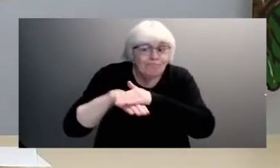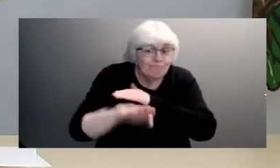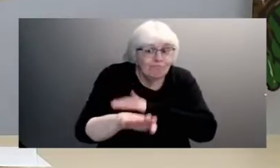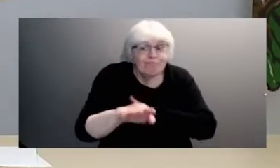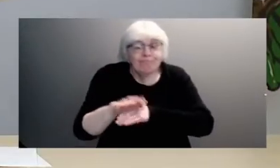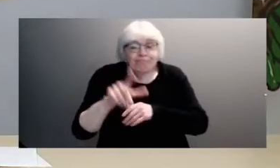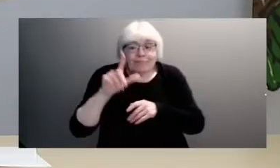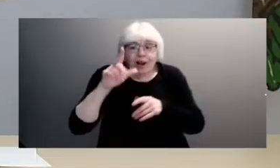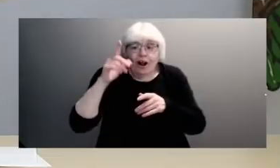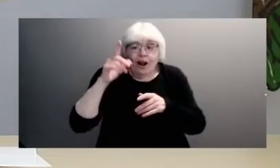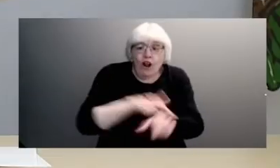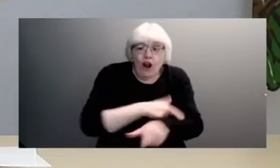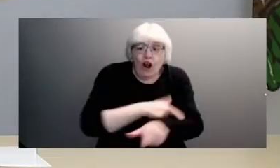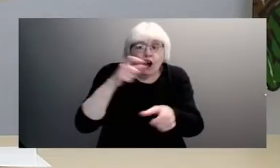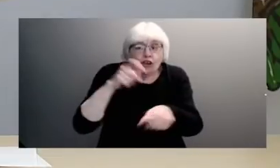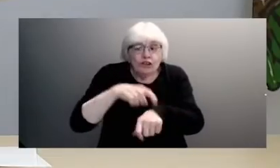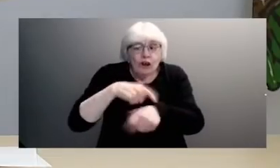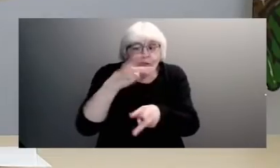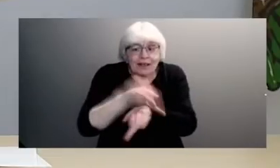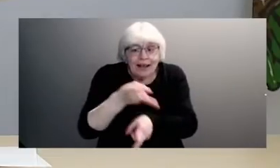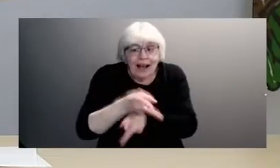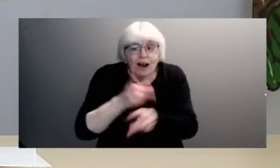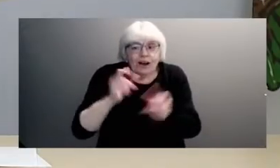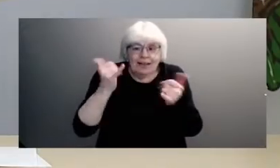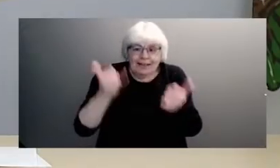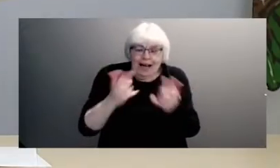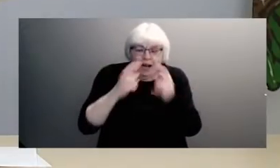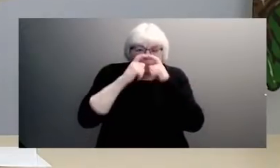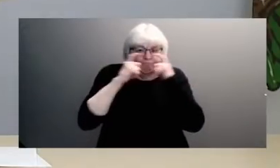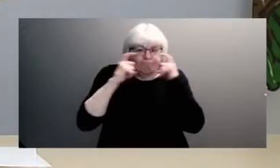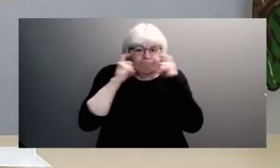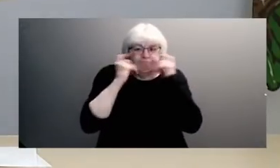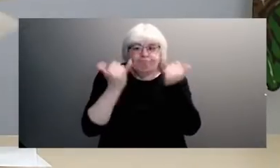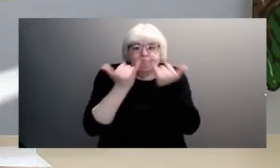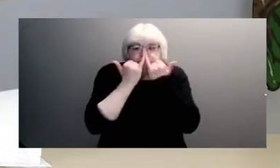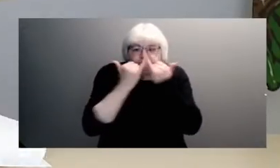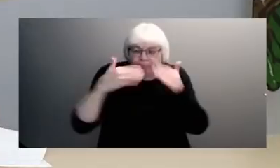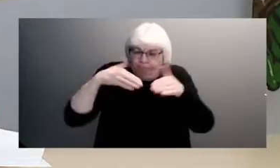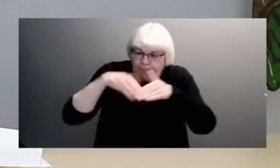times when visiting and avoid visiting if they are not feeling well.